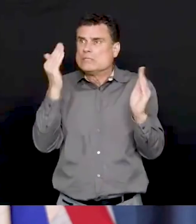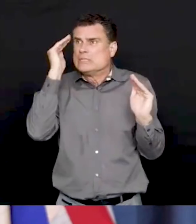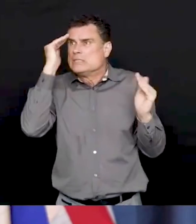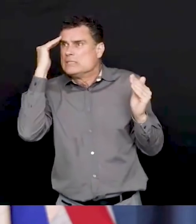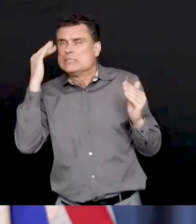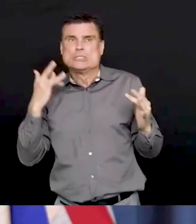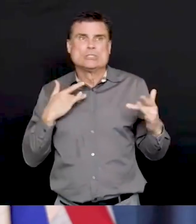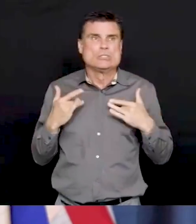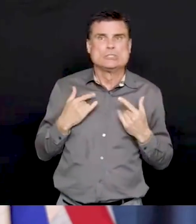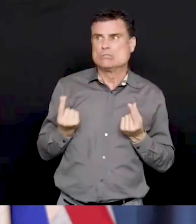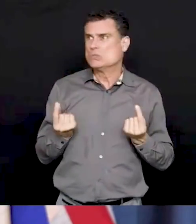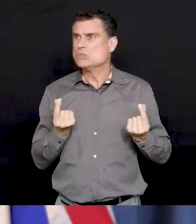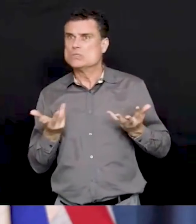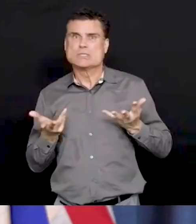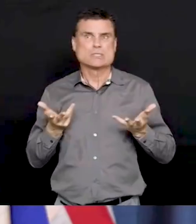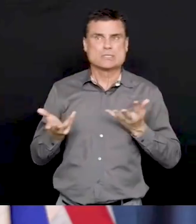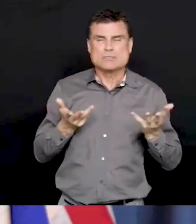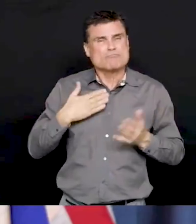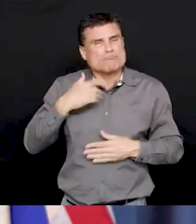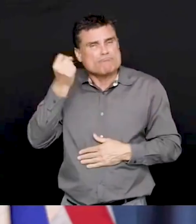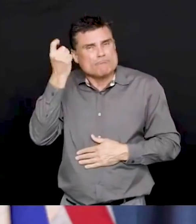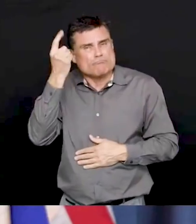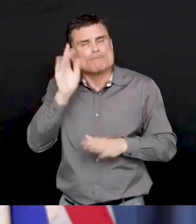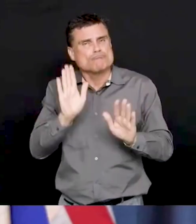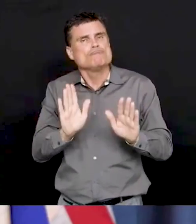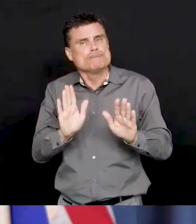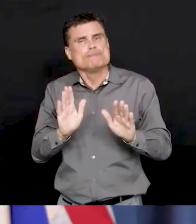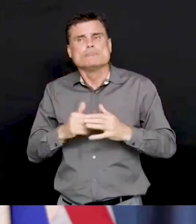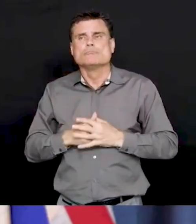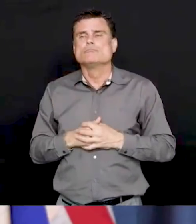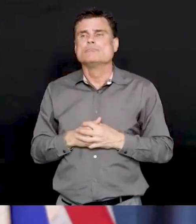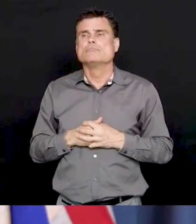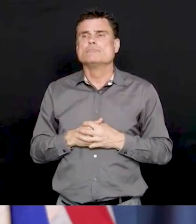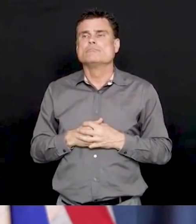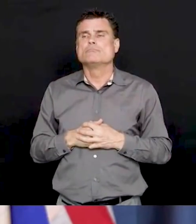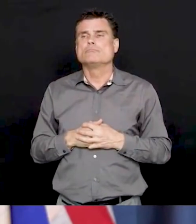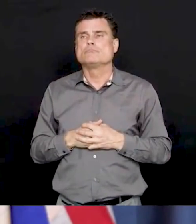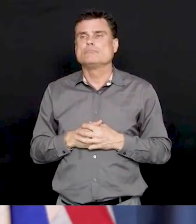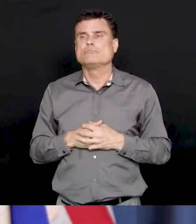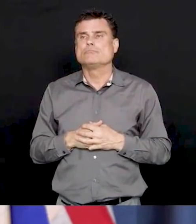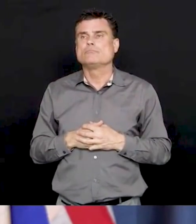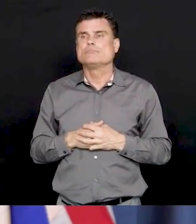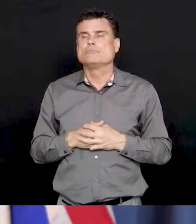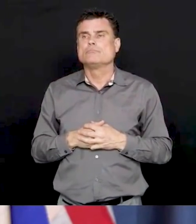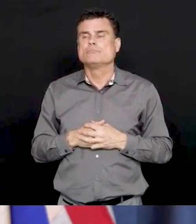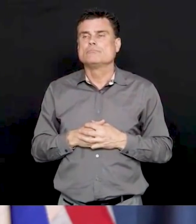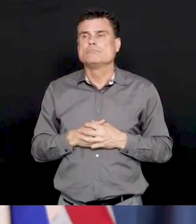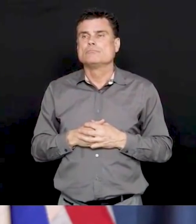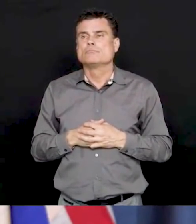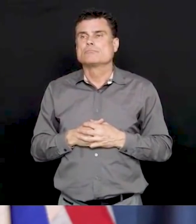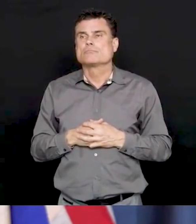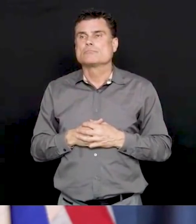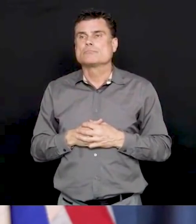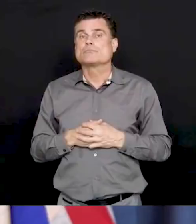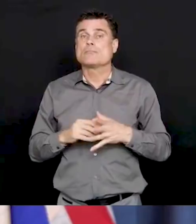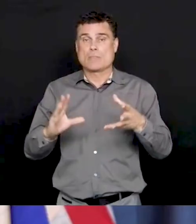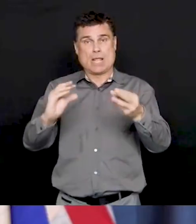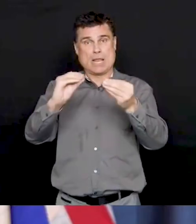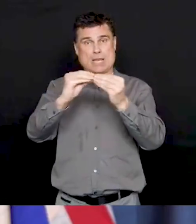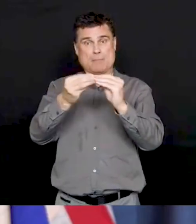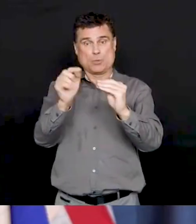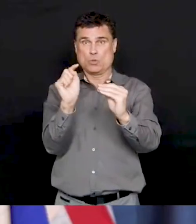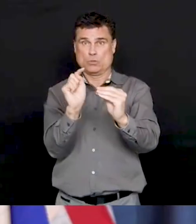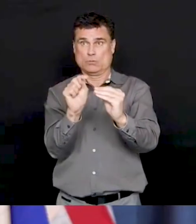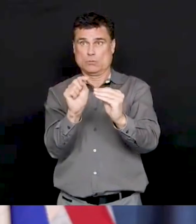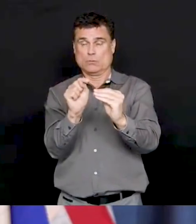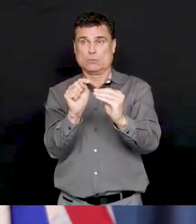settings. The numbers that are really true, if you will, about the more severe cases are the numbers of people that we're seeing in